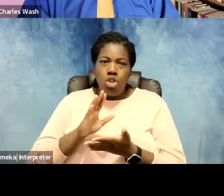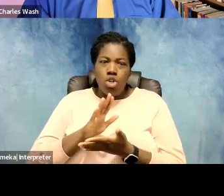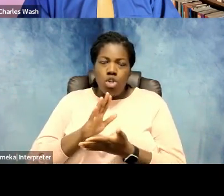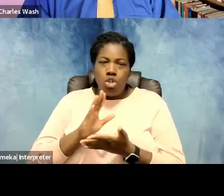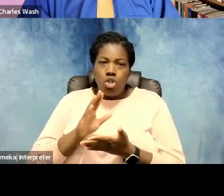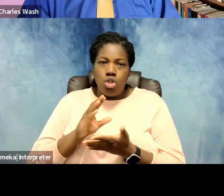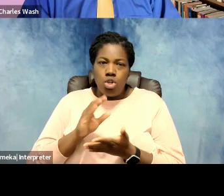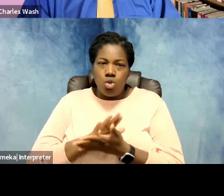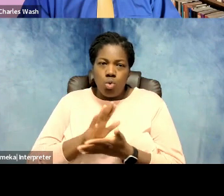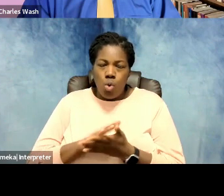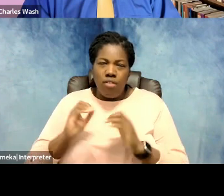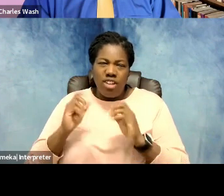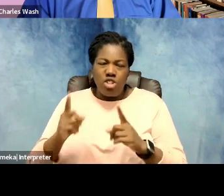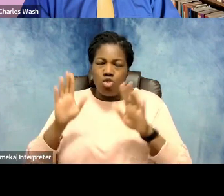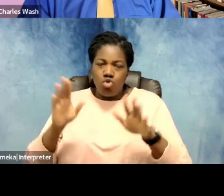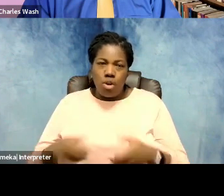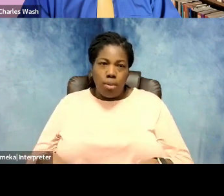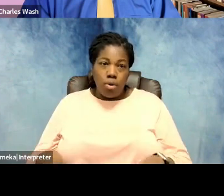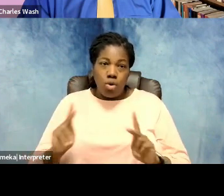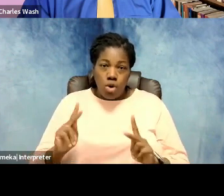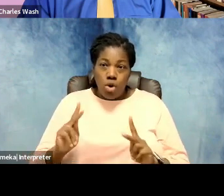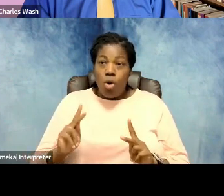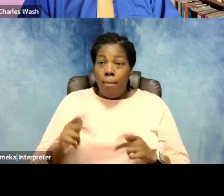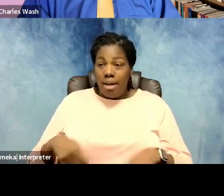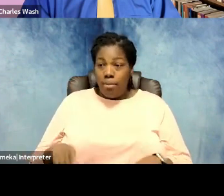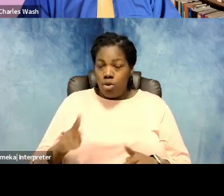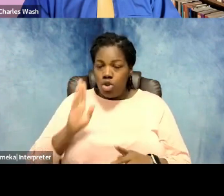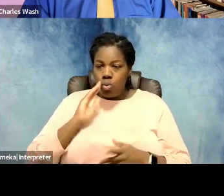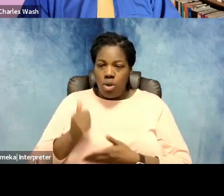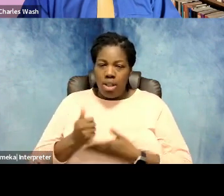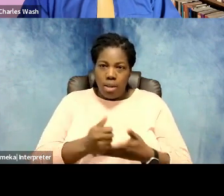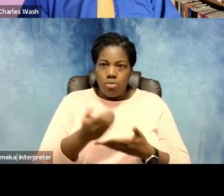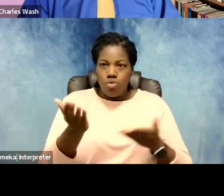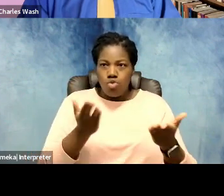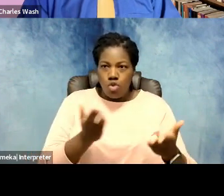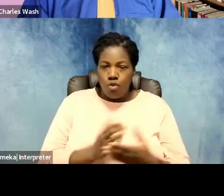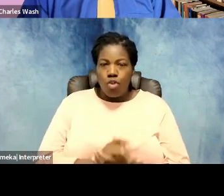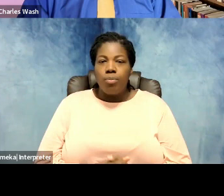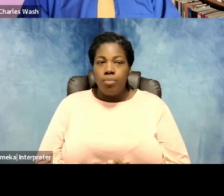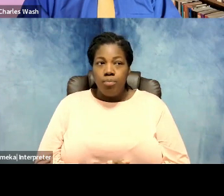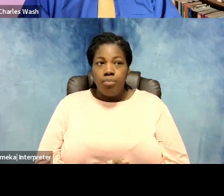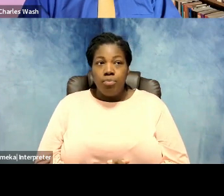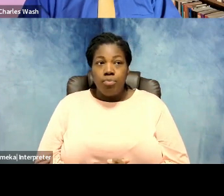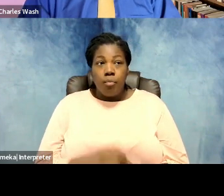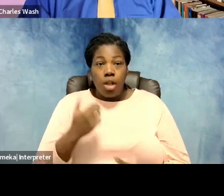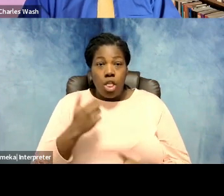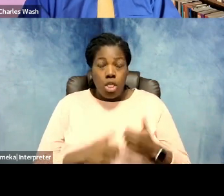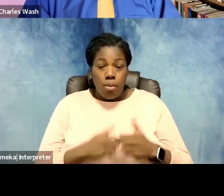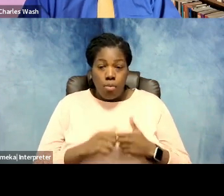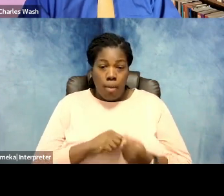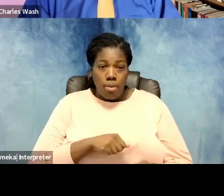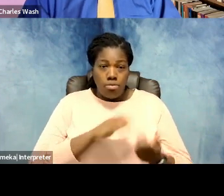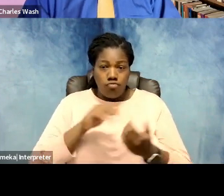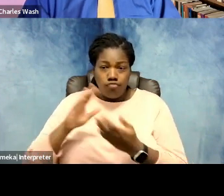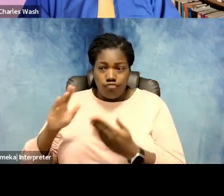great opportunities, but it's opportunities to help serve. So when we look at the problems facing our community right